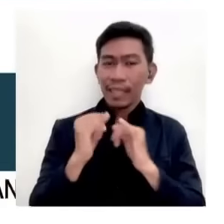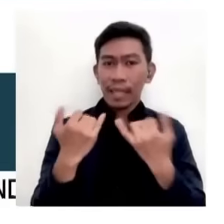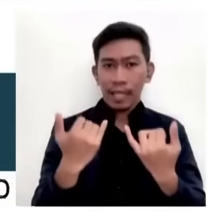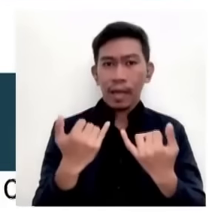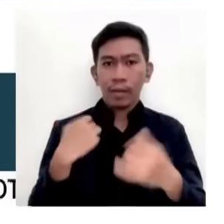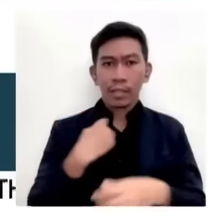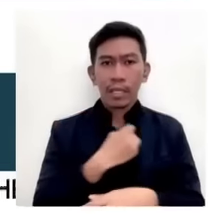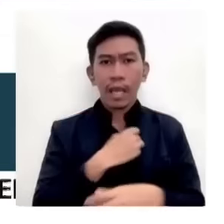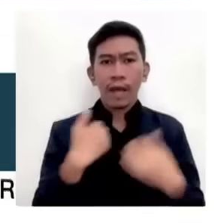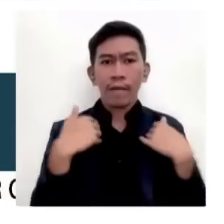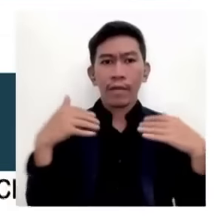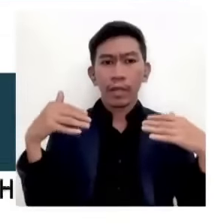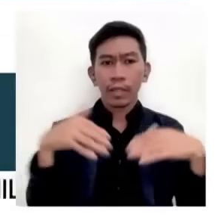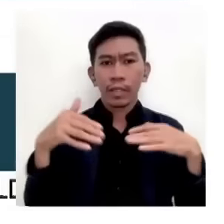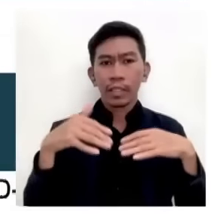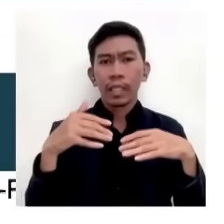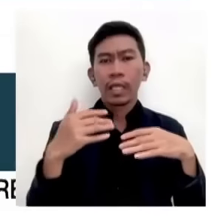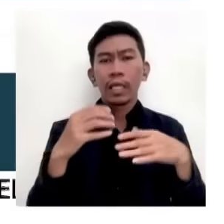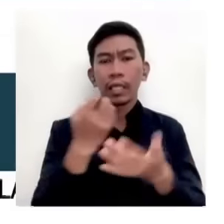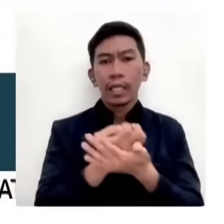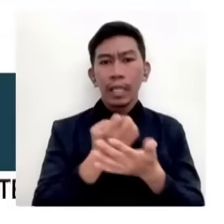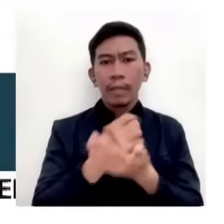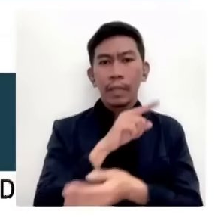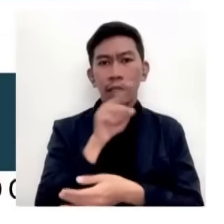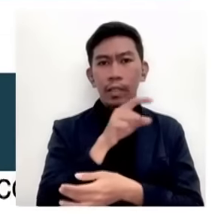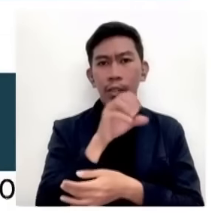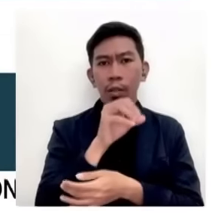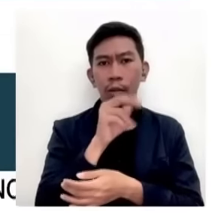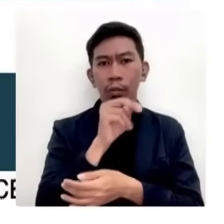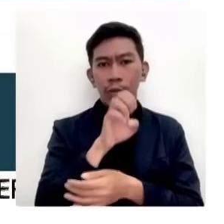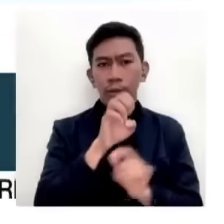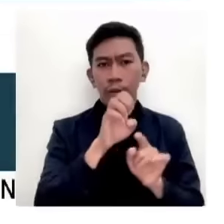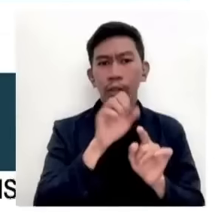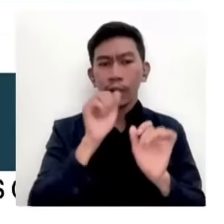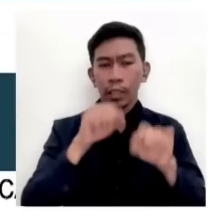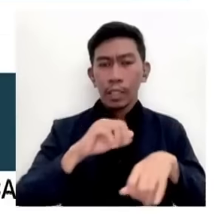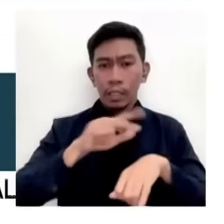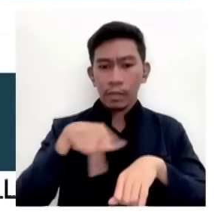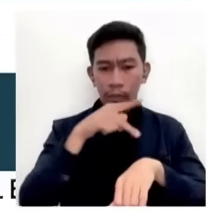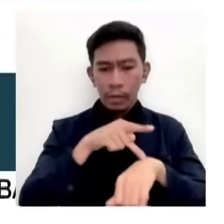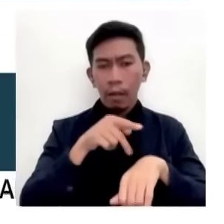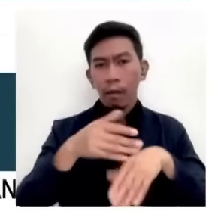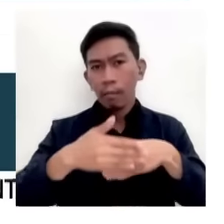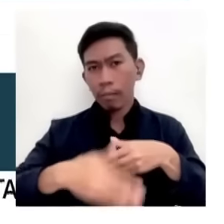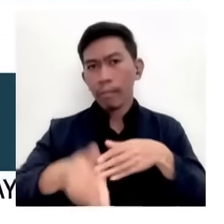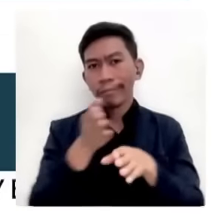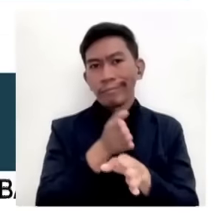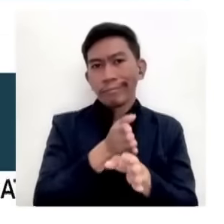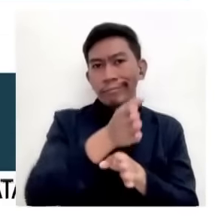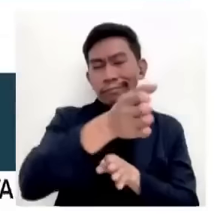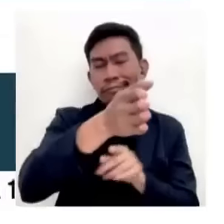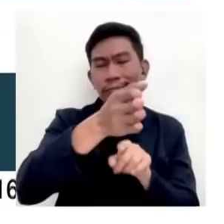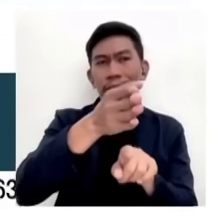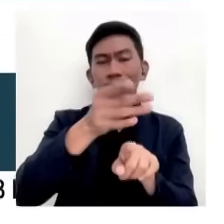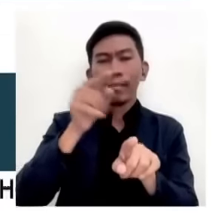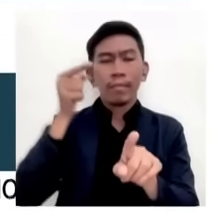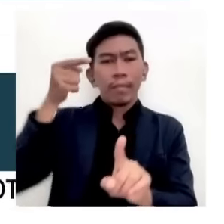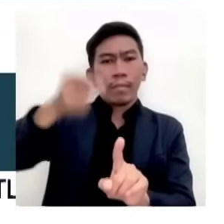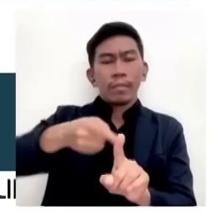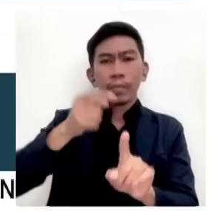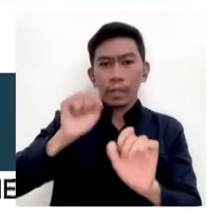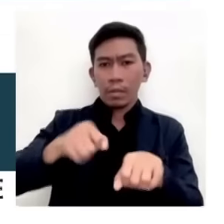economic zones that will chart the country's direction for creating jobs